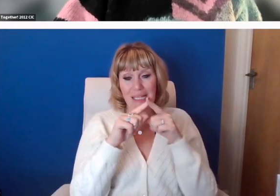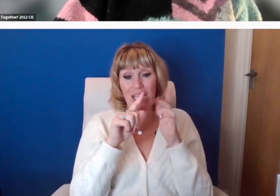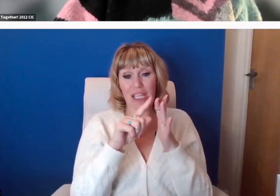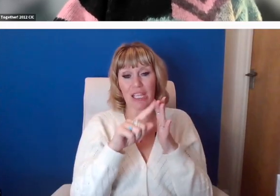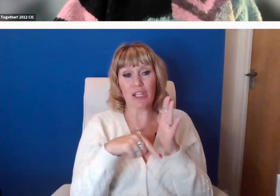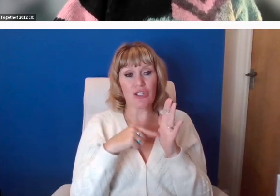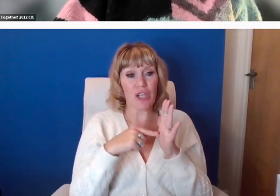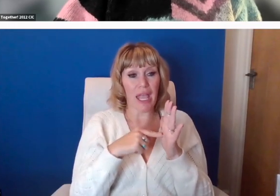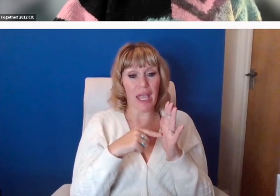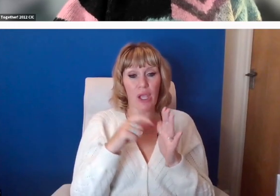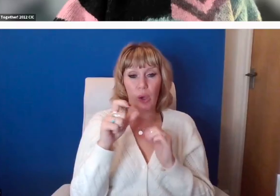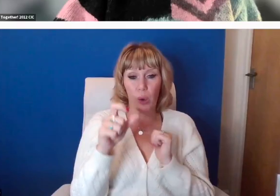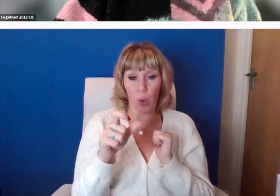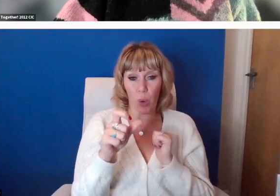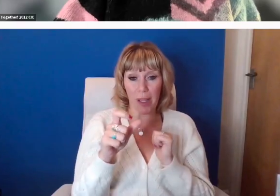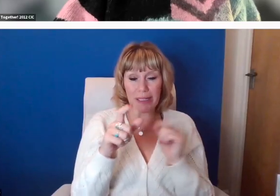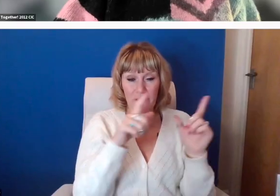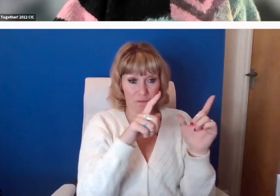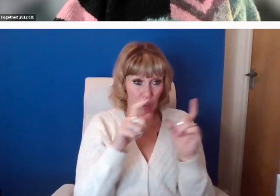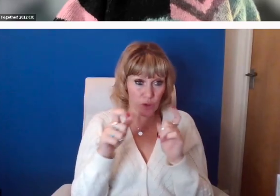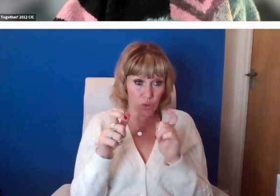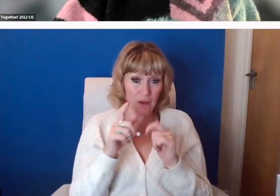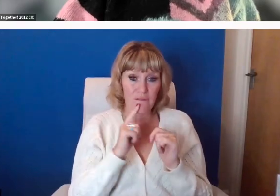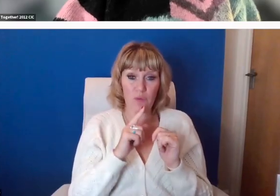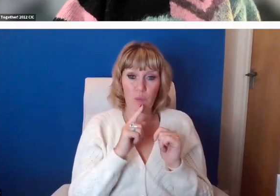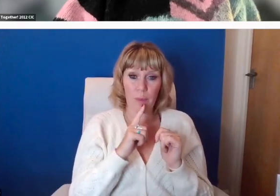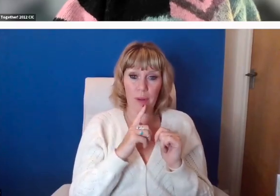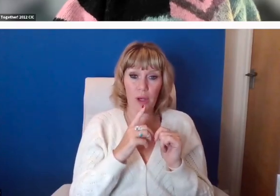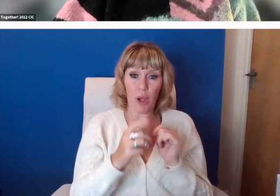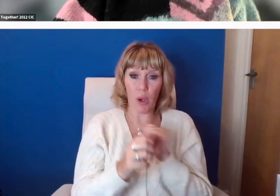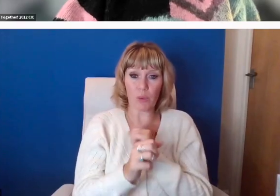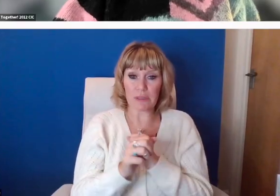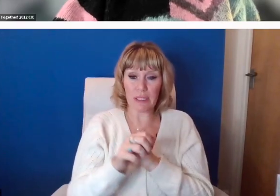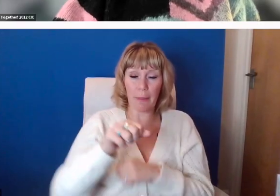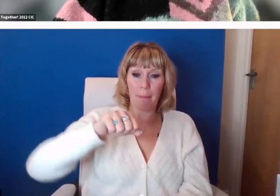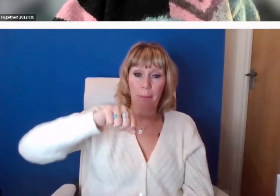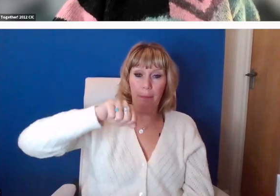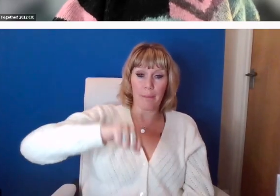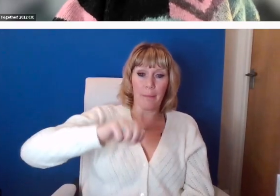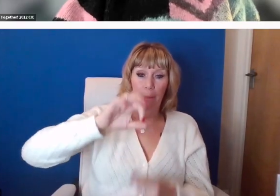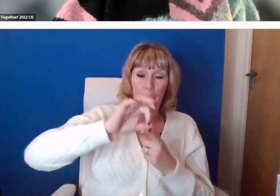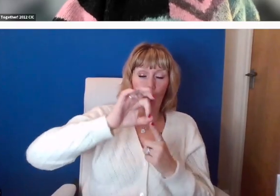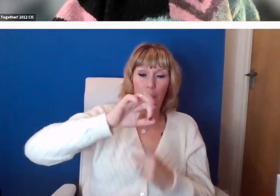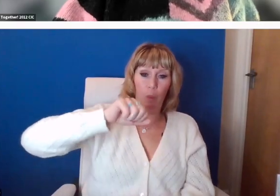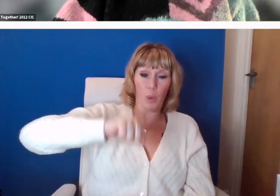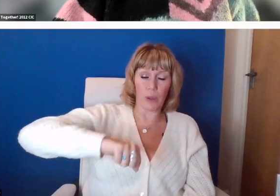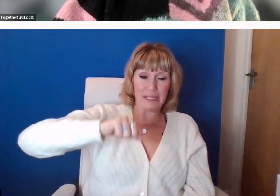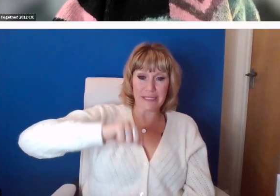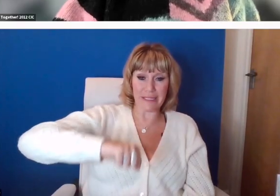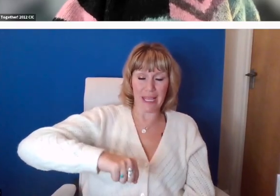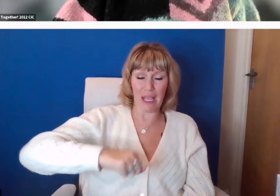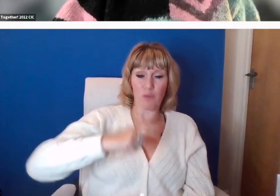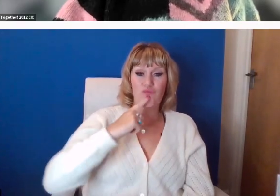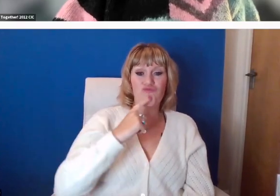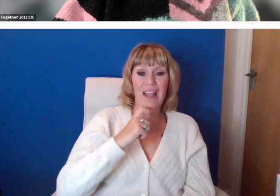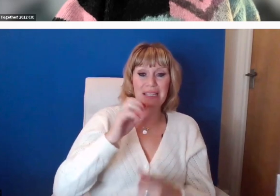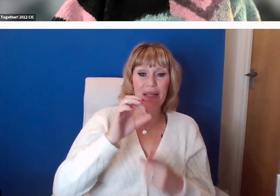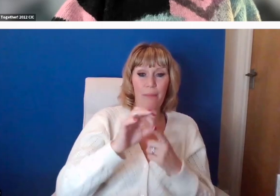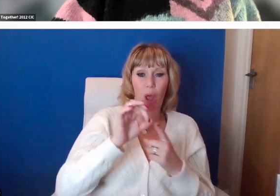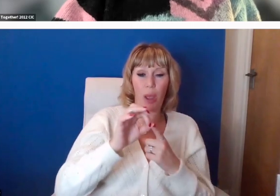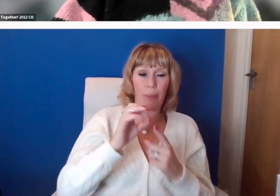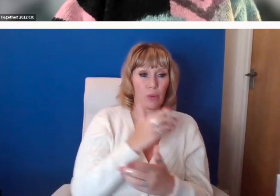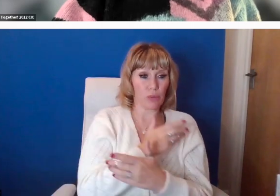a photograph of a woman holding a purple walking stick and wearing a red top and purple trousers with a red bag and